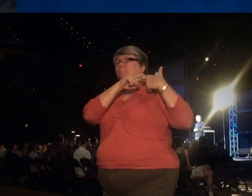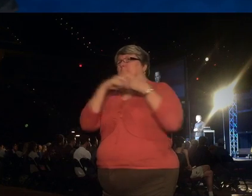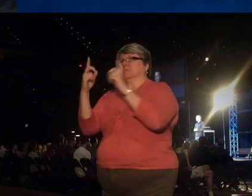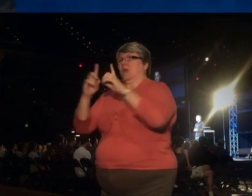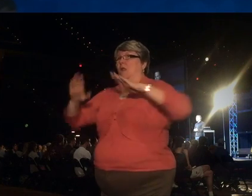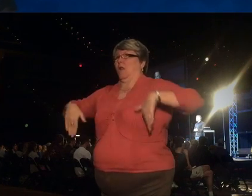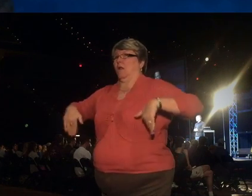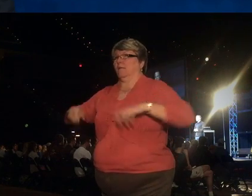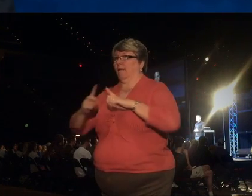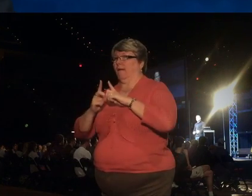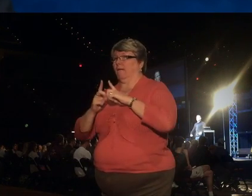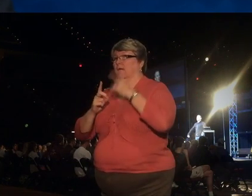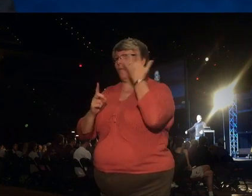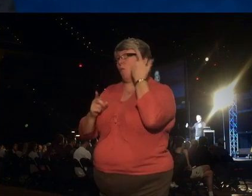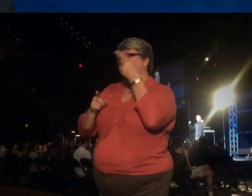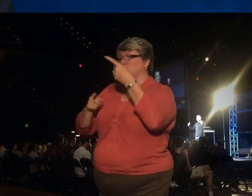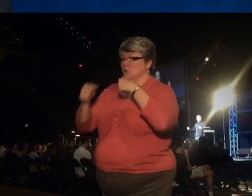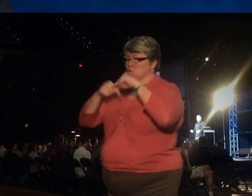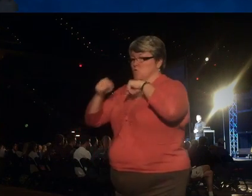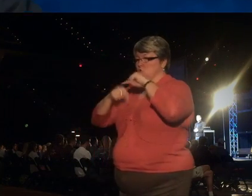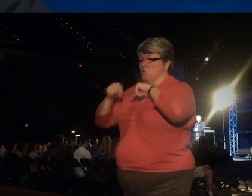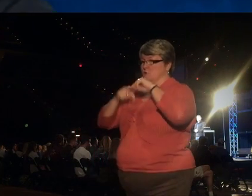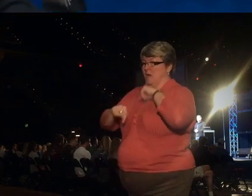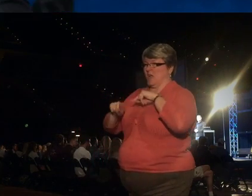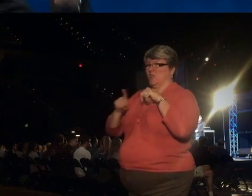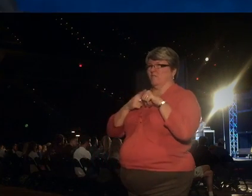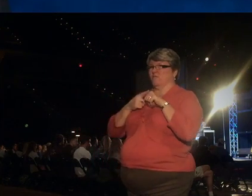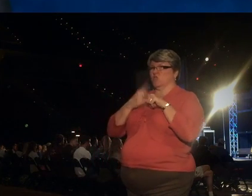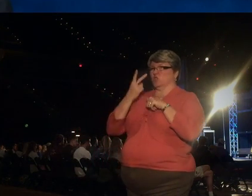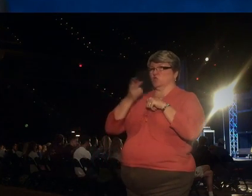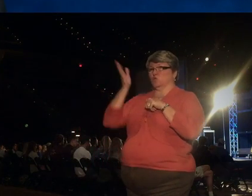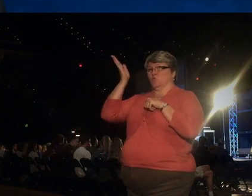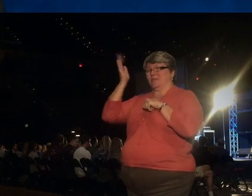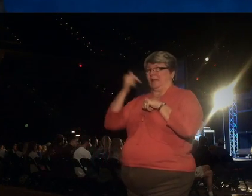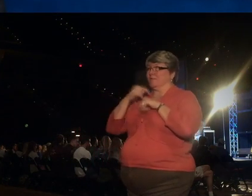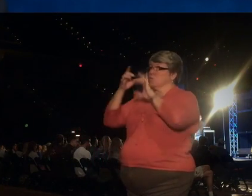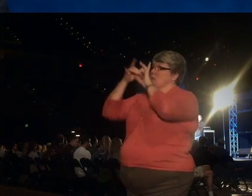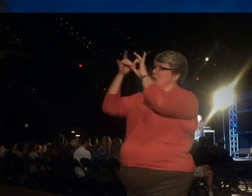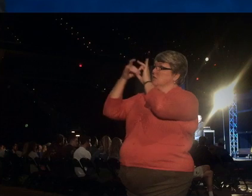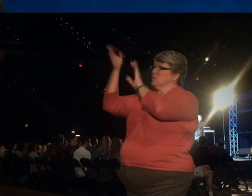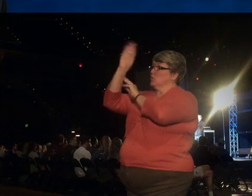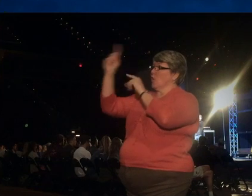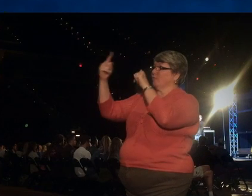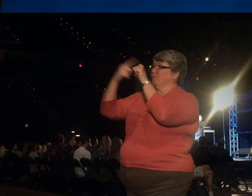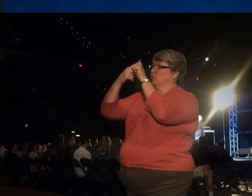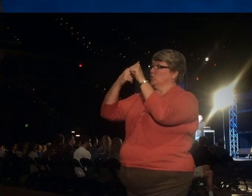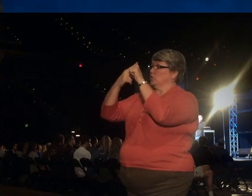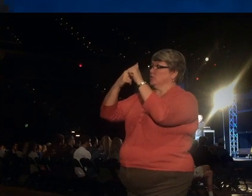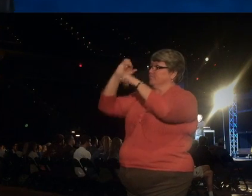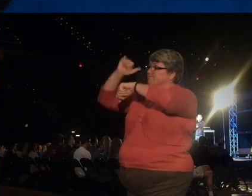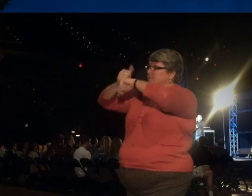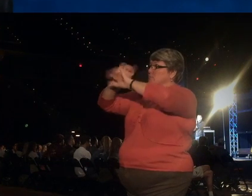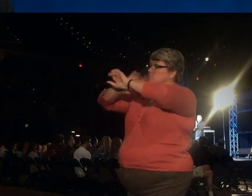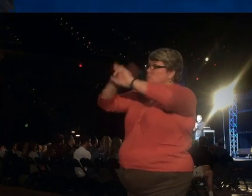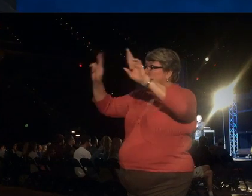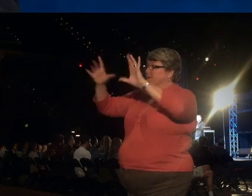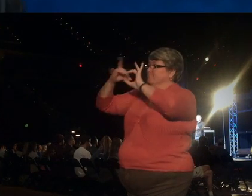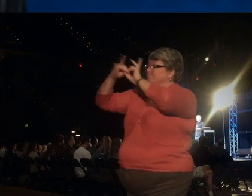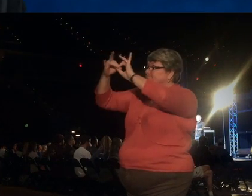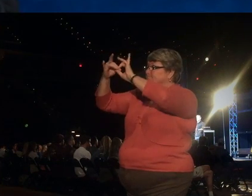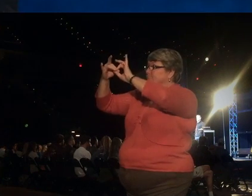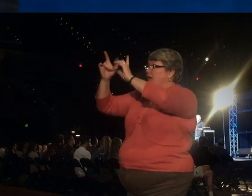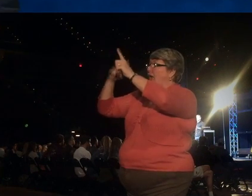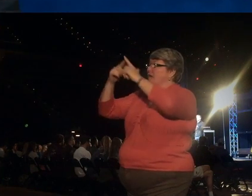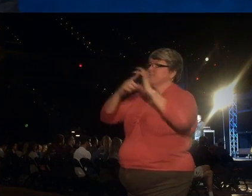to go back and listen to the first 2 talks of this series. I got to get a relationship with God right before I'm ever going to get a relationship with a guy and a girl right. I want to get that